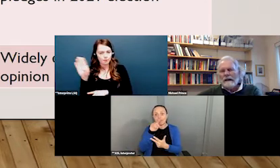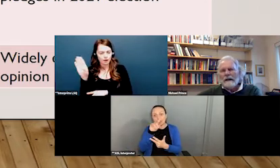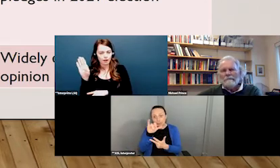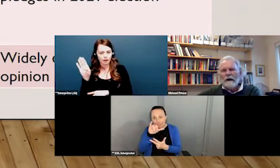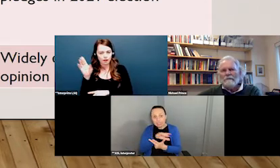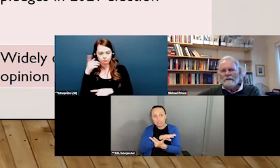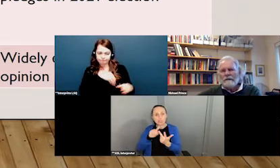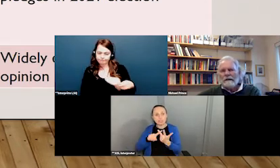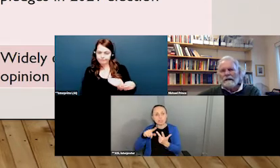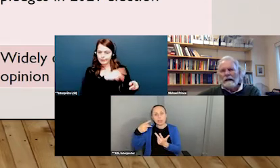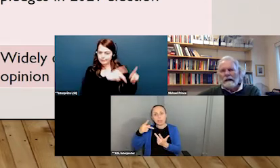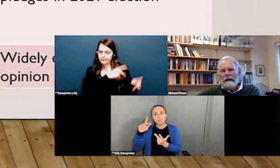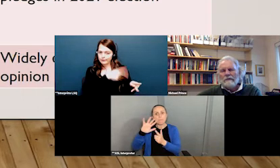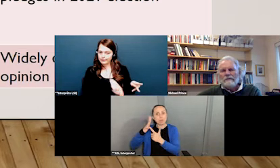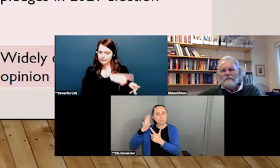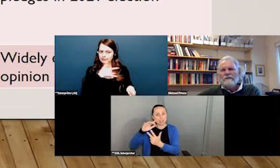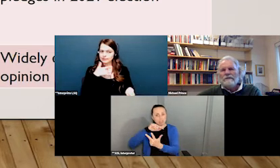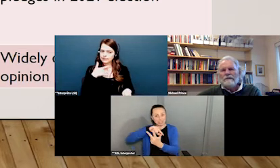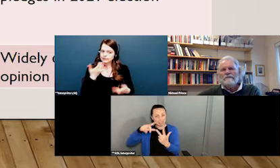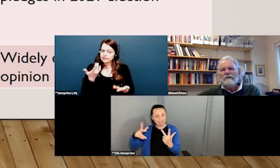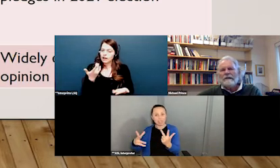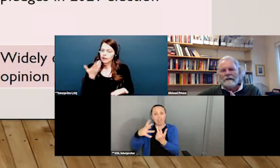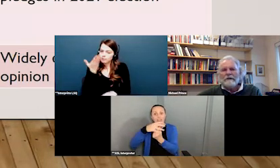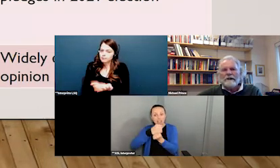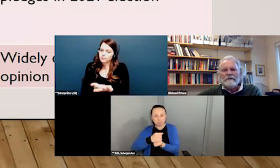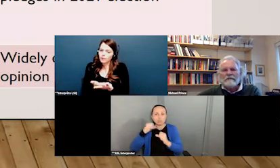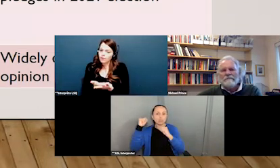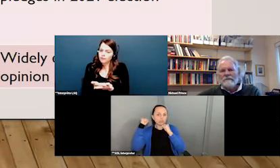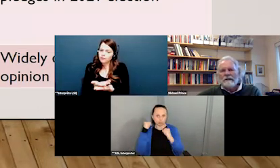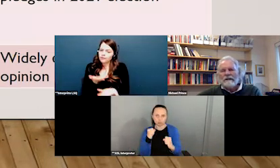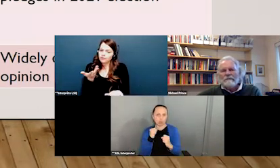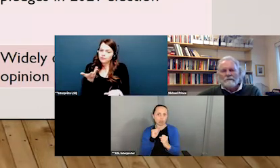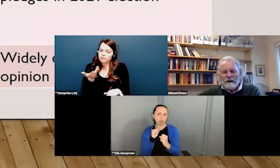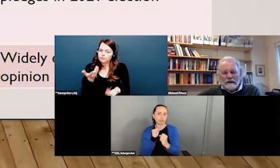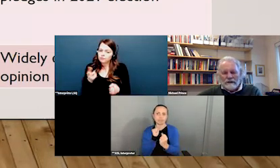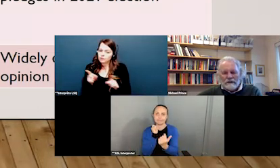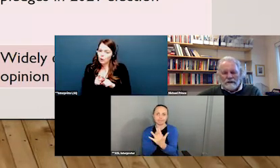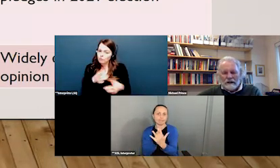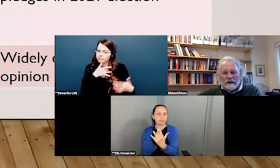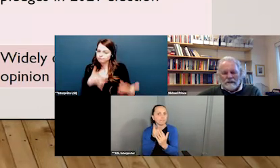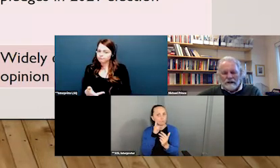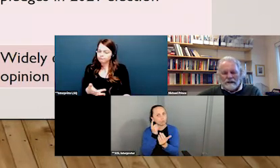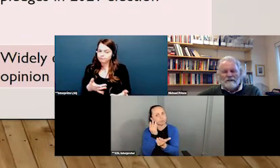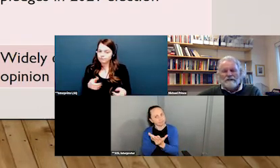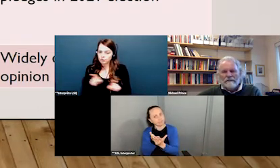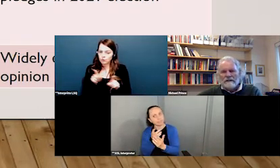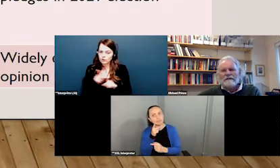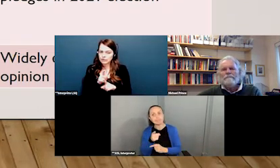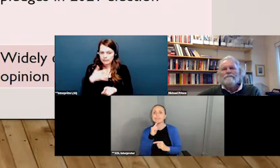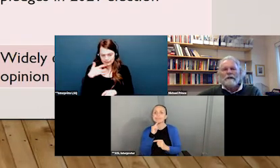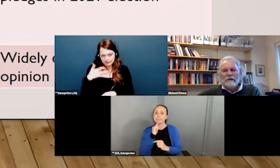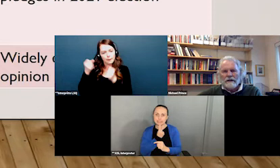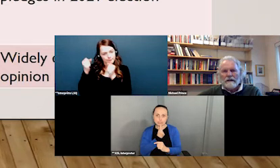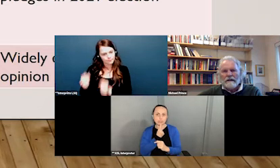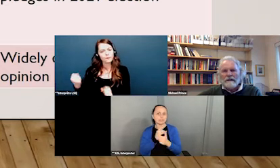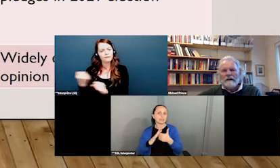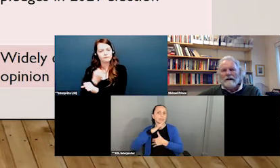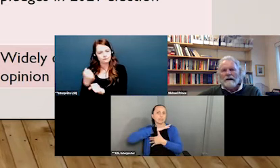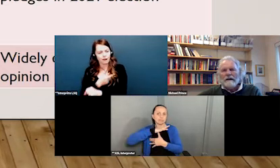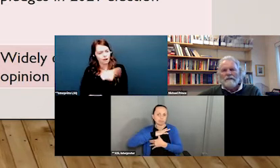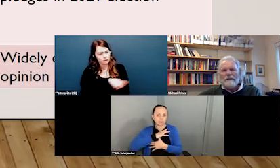feasibility, and popularity, and those are pretty strong ingredients for making this a serious